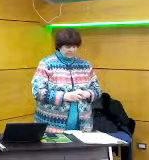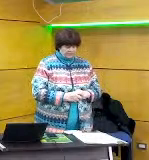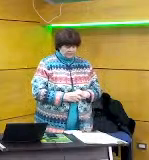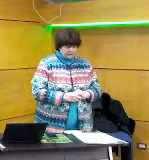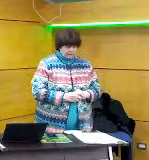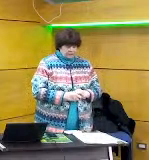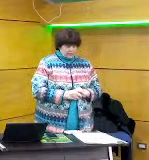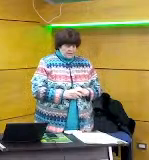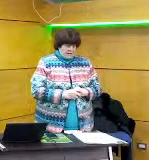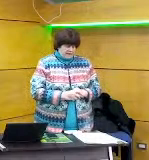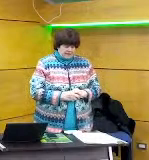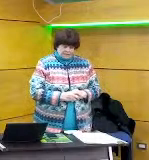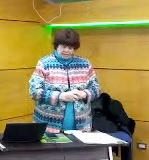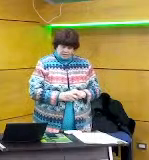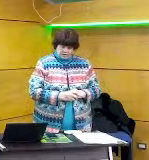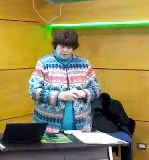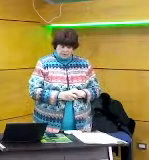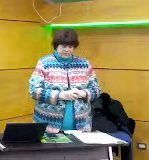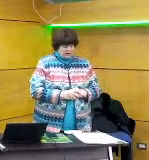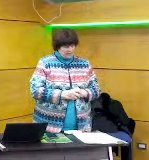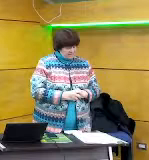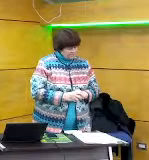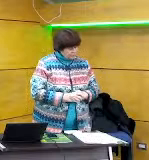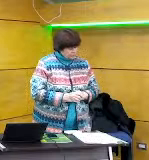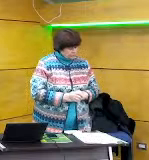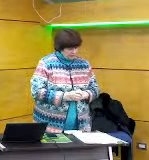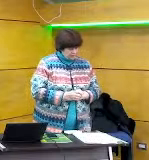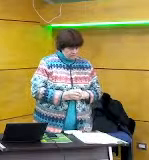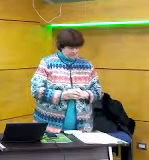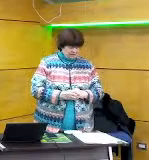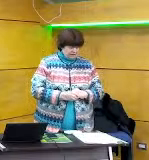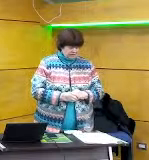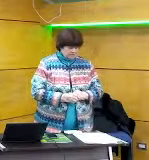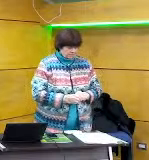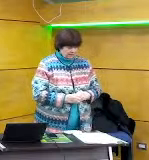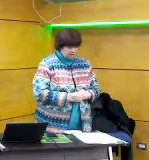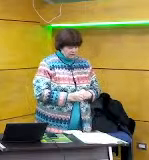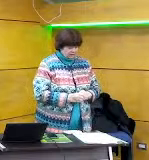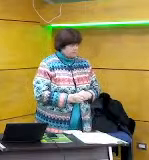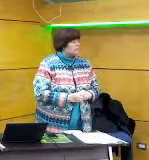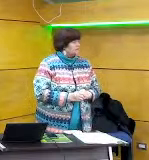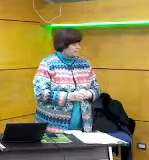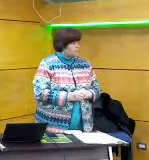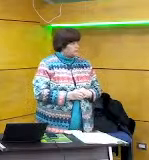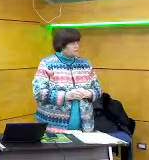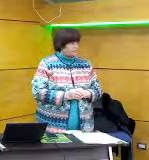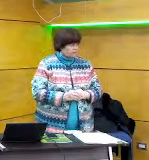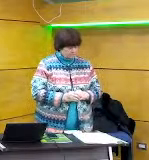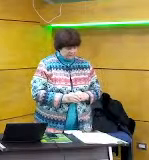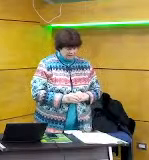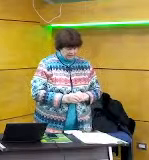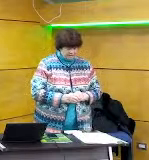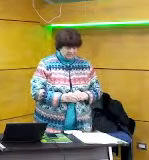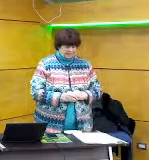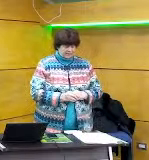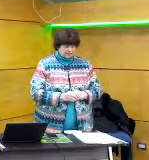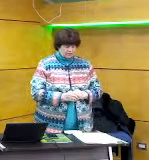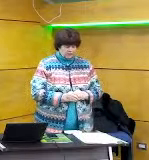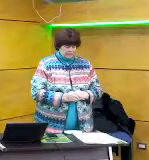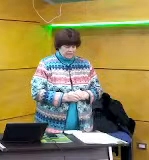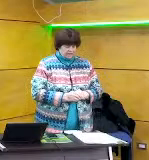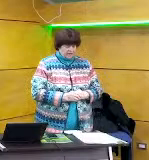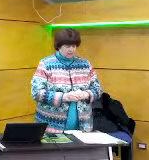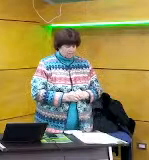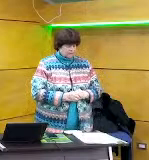life. And of course, our ESU spelling bee parallels the language development at that